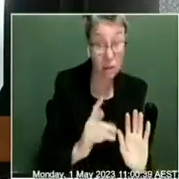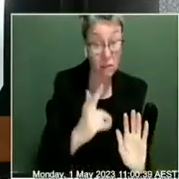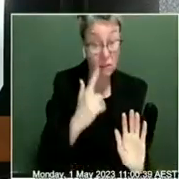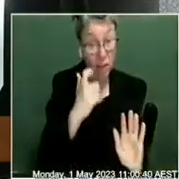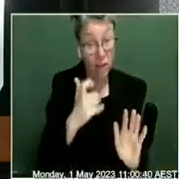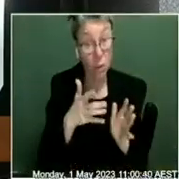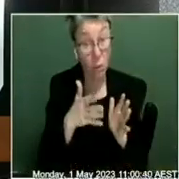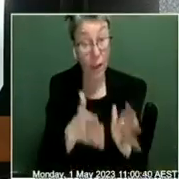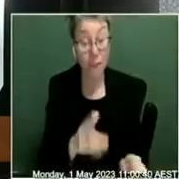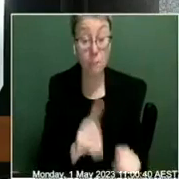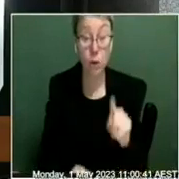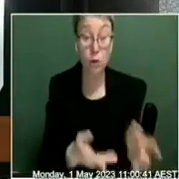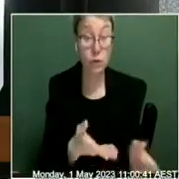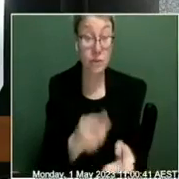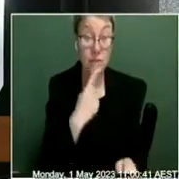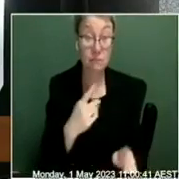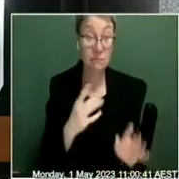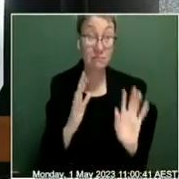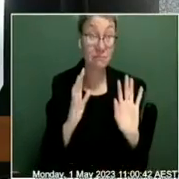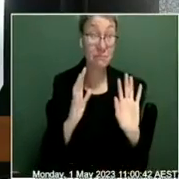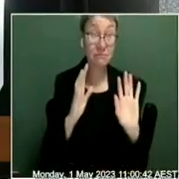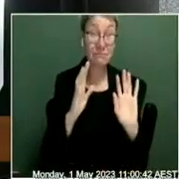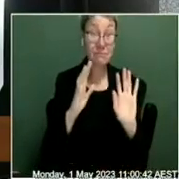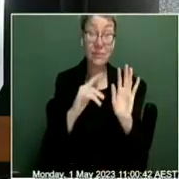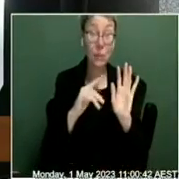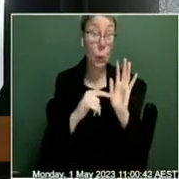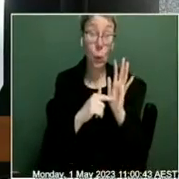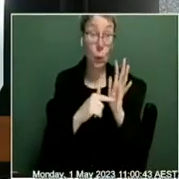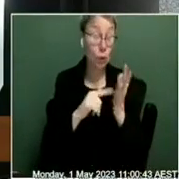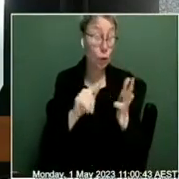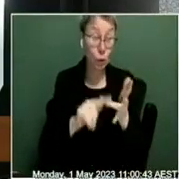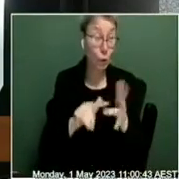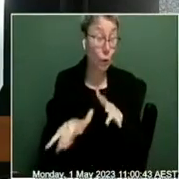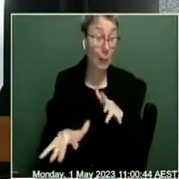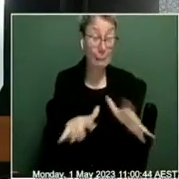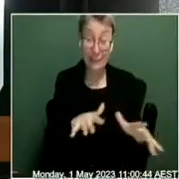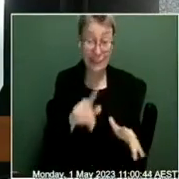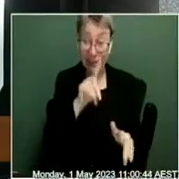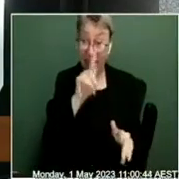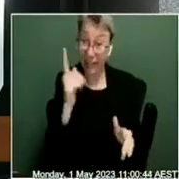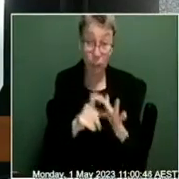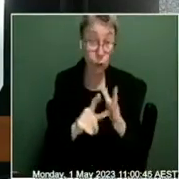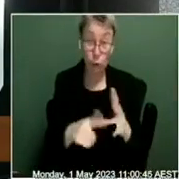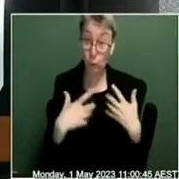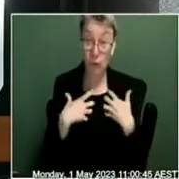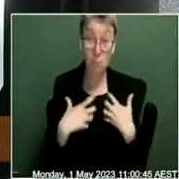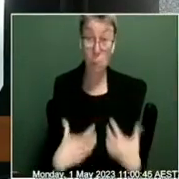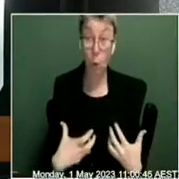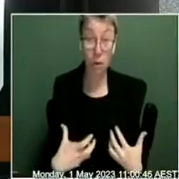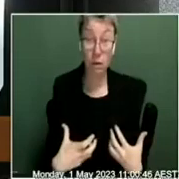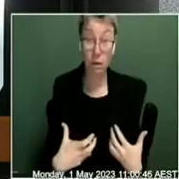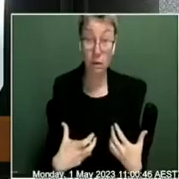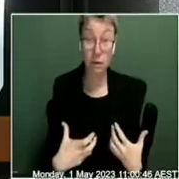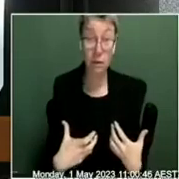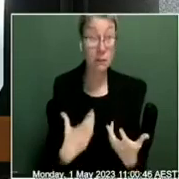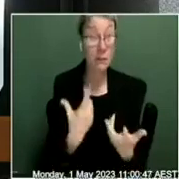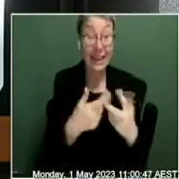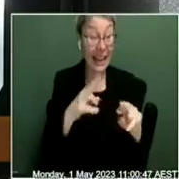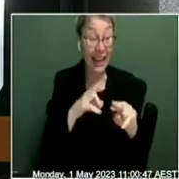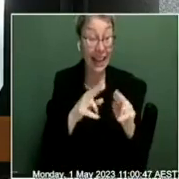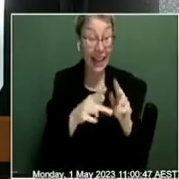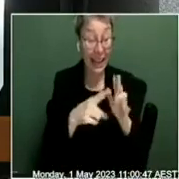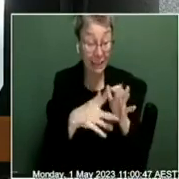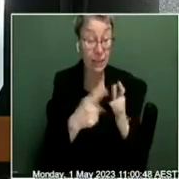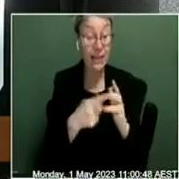necessarily with additional funding to providing a 24/7 service, particularly if it involved transport, because it's such a big step up from where like